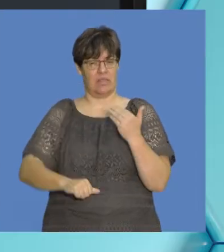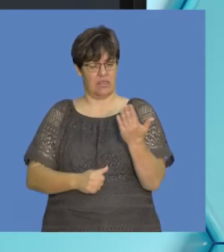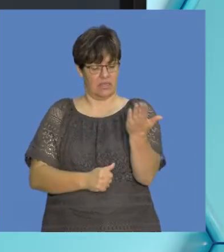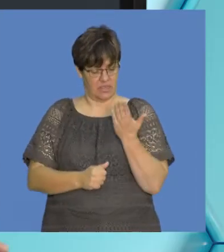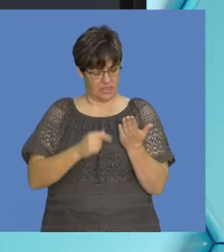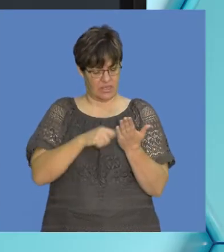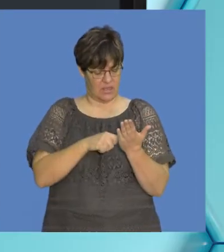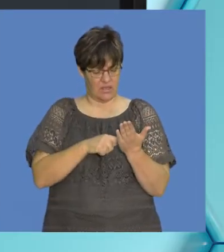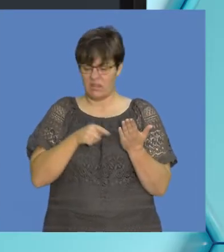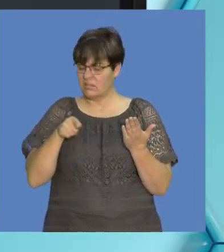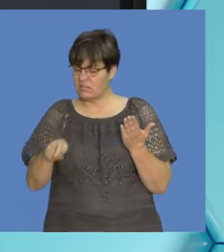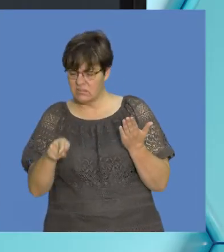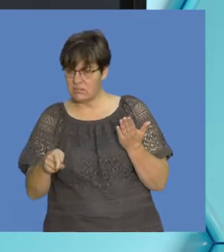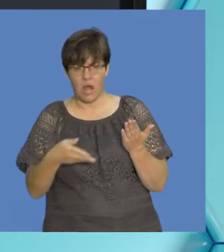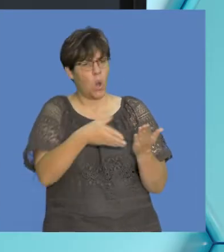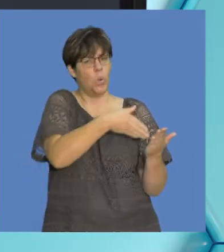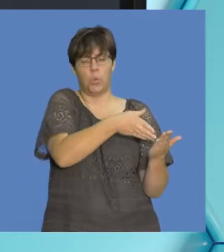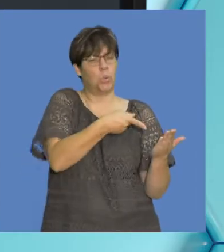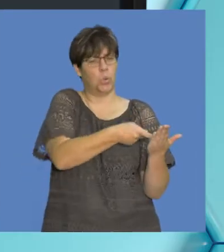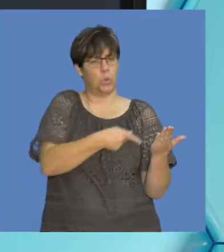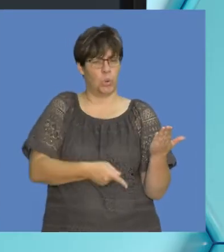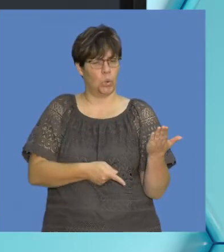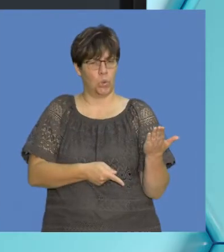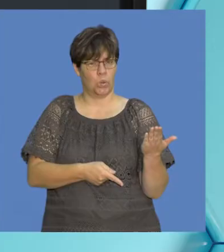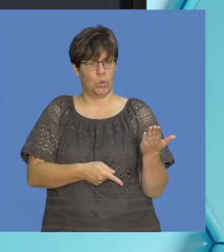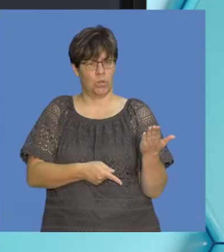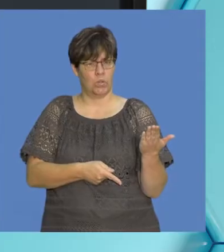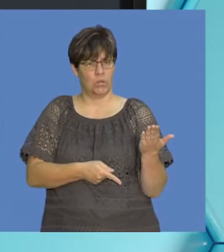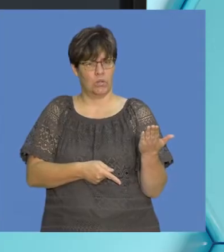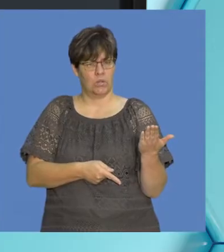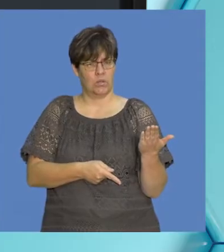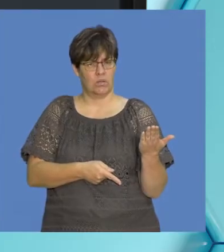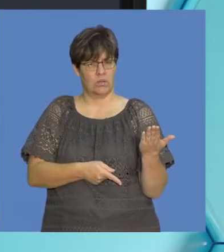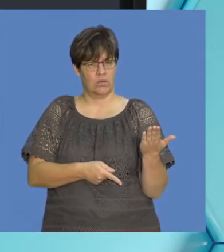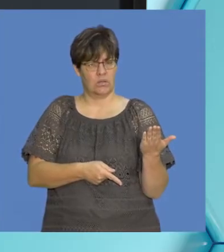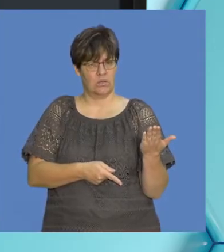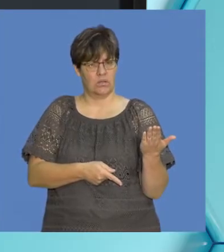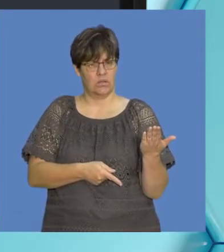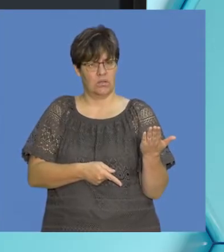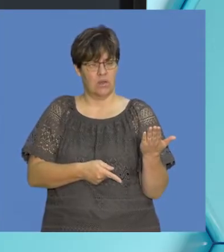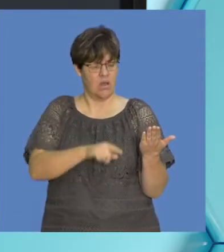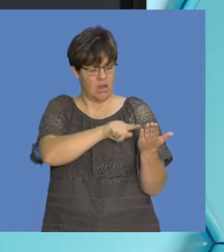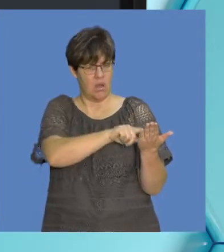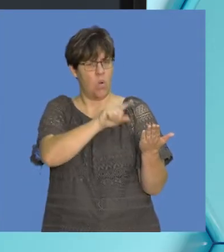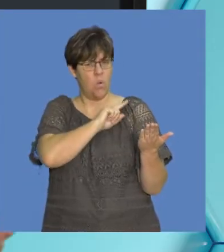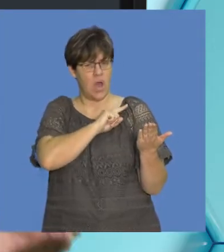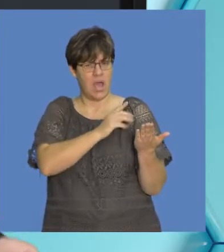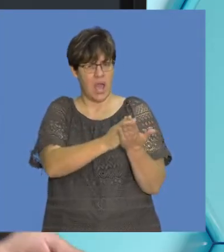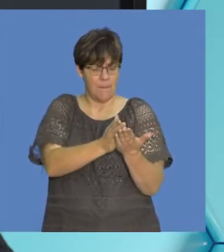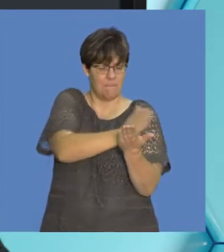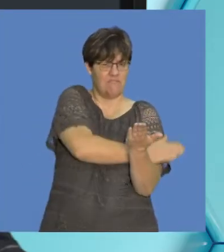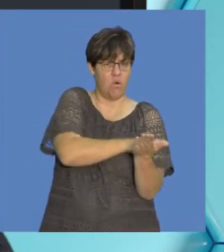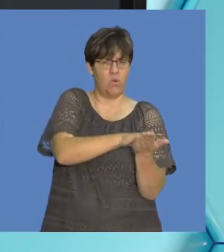obviously guys, that outstanding deposit that deposit cannot appear on my